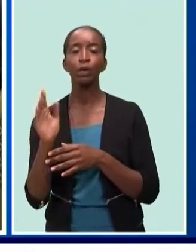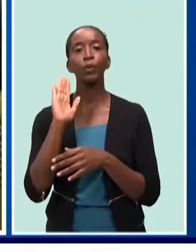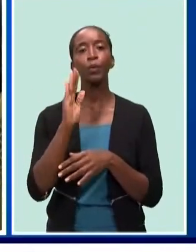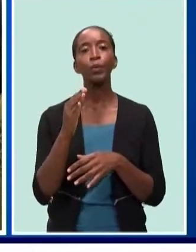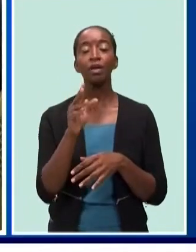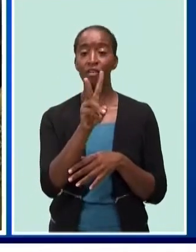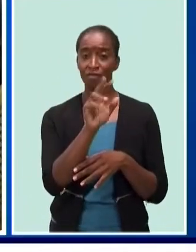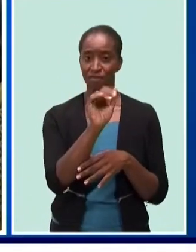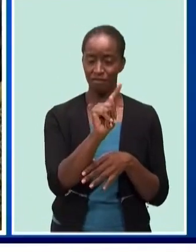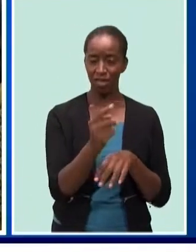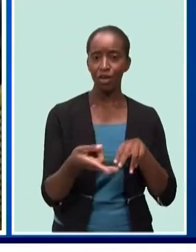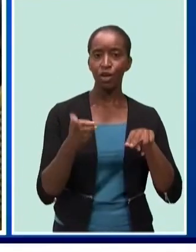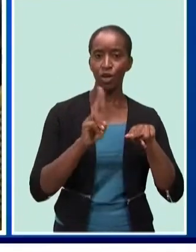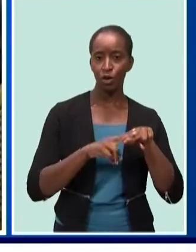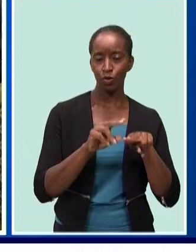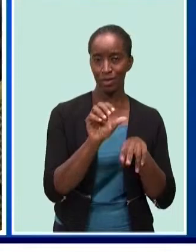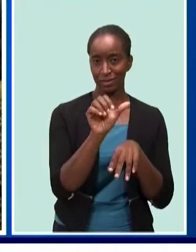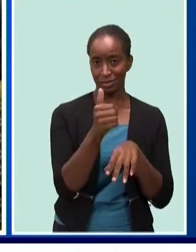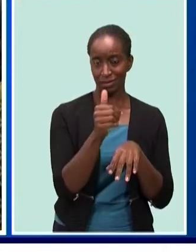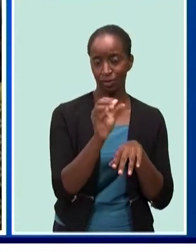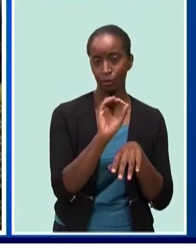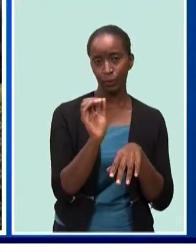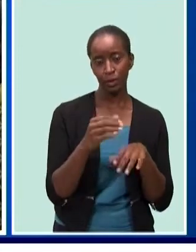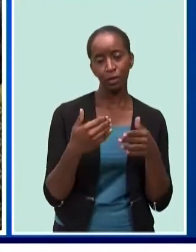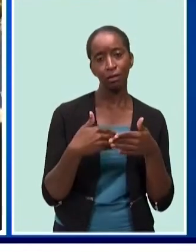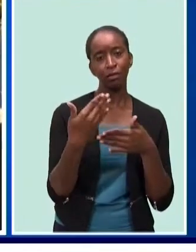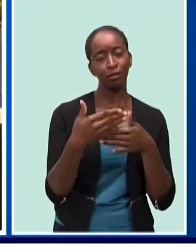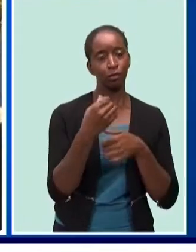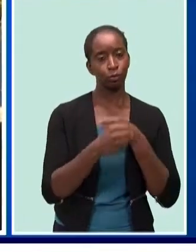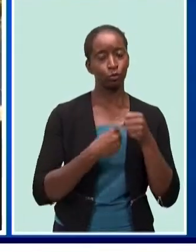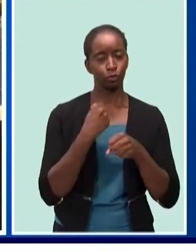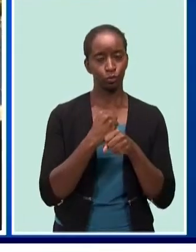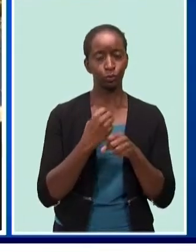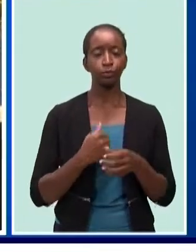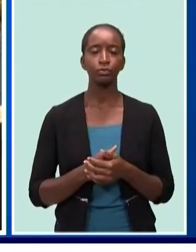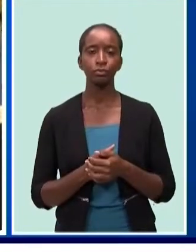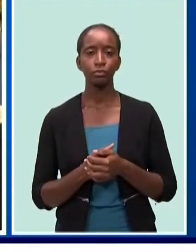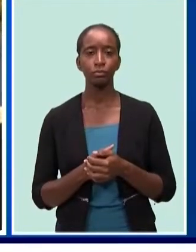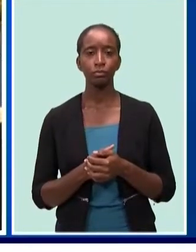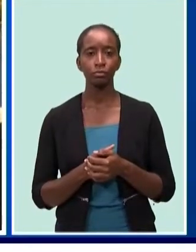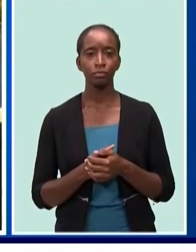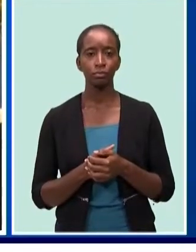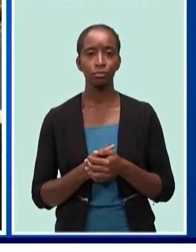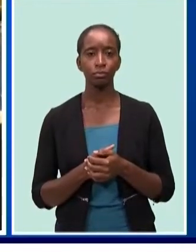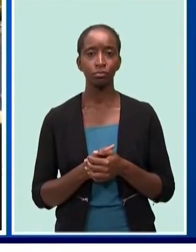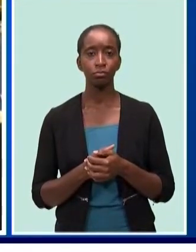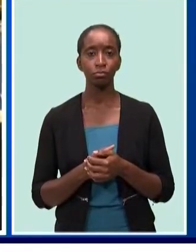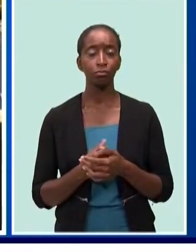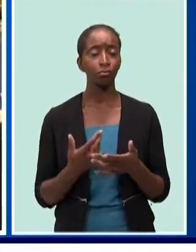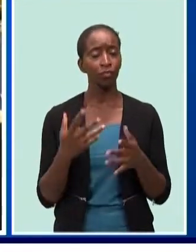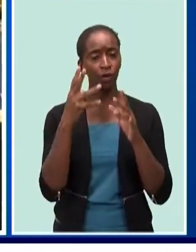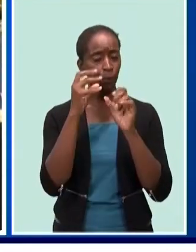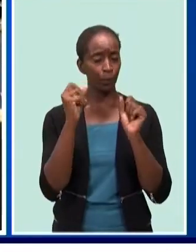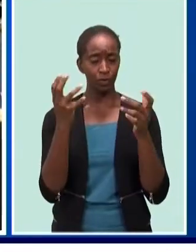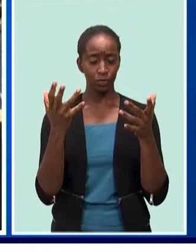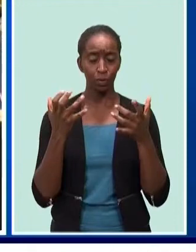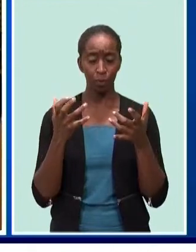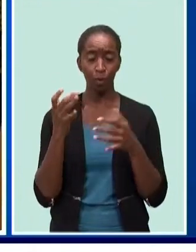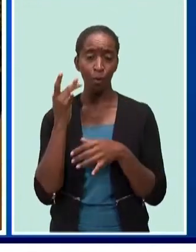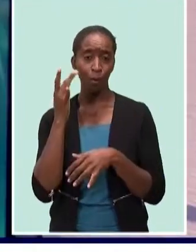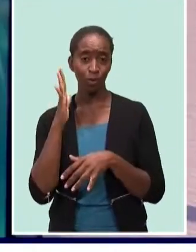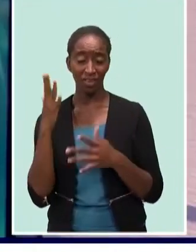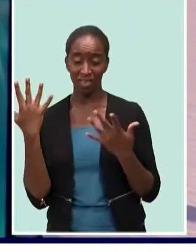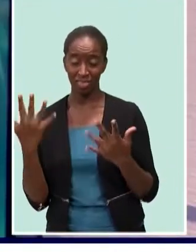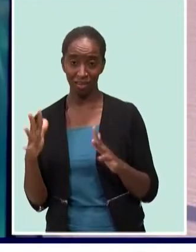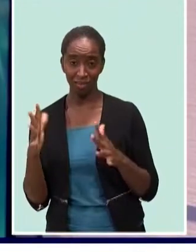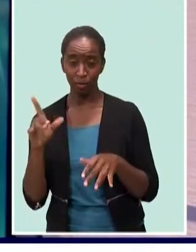Senator Grant says that the BHTA doesn't want traditional accommodation players to be the only ones being asked to share the burden.